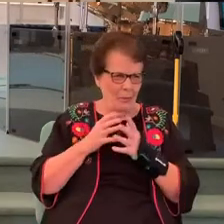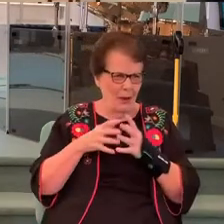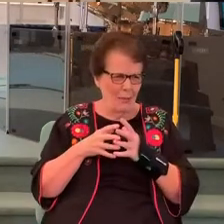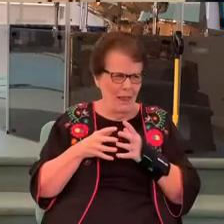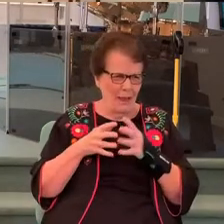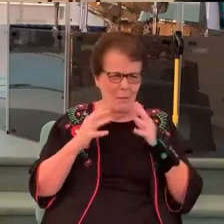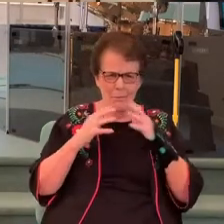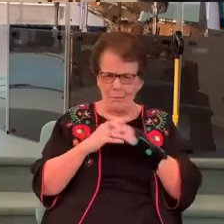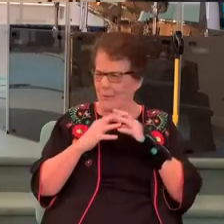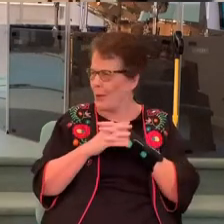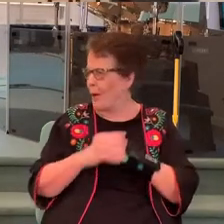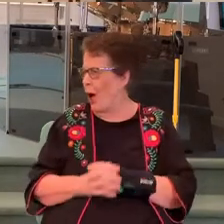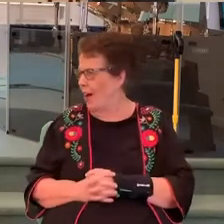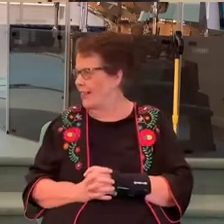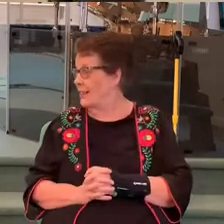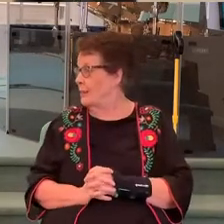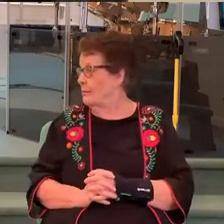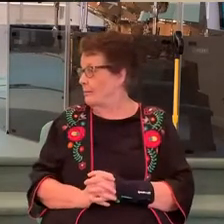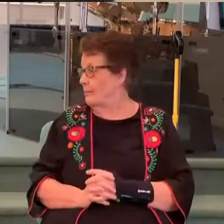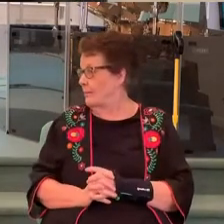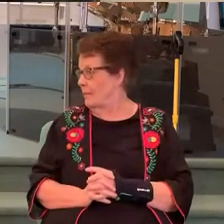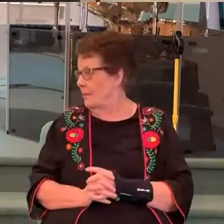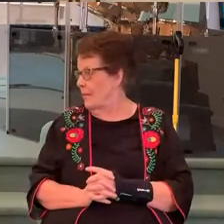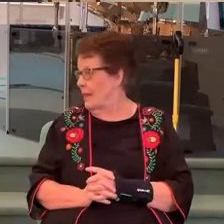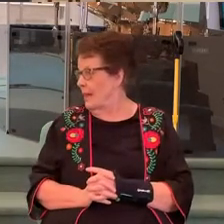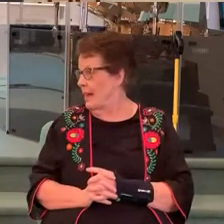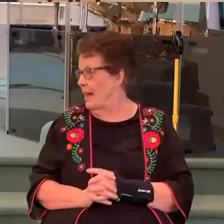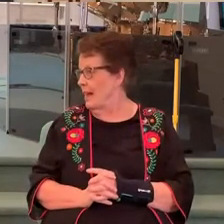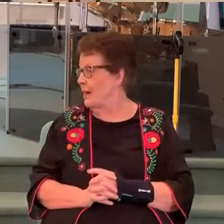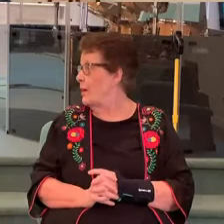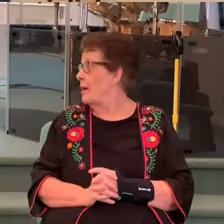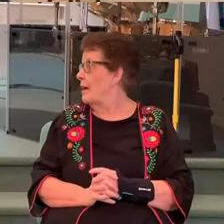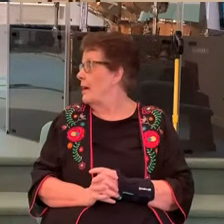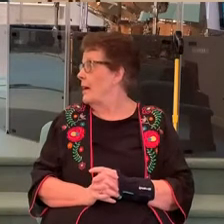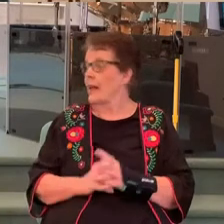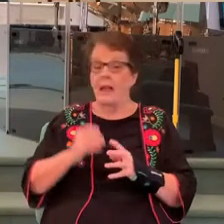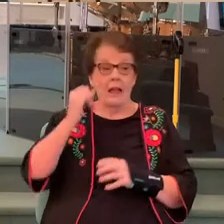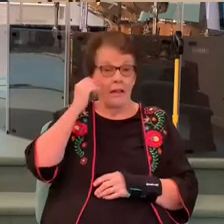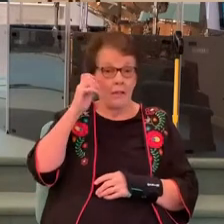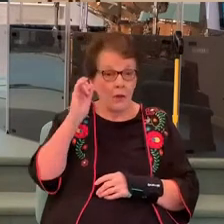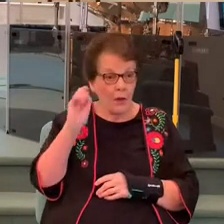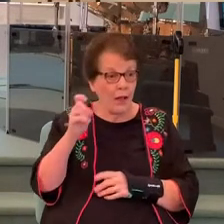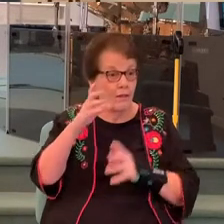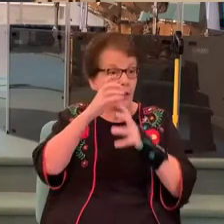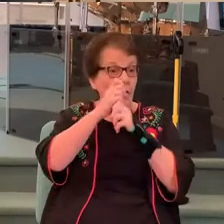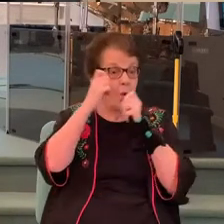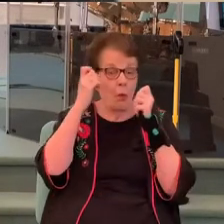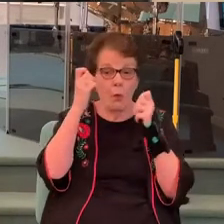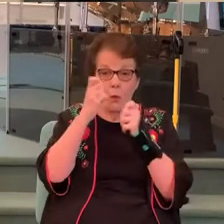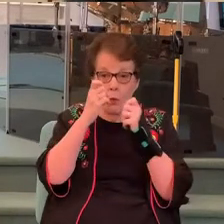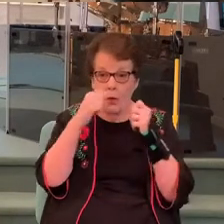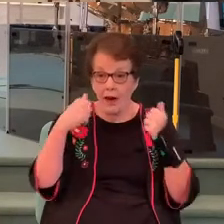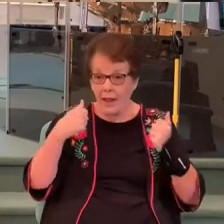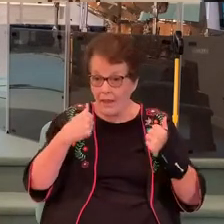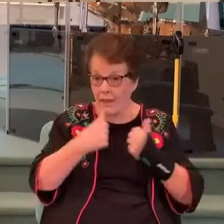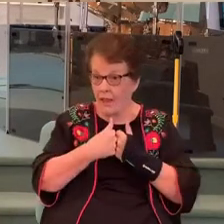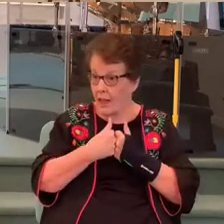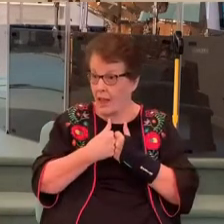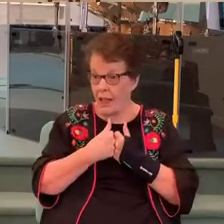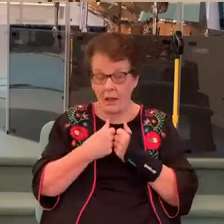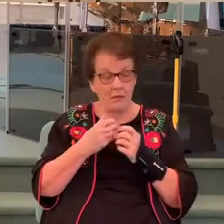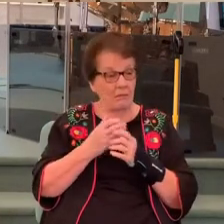But a Hail Mary is one of those things where if you have to win the game, a Hail Mary is a very risky